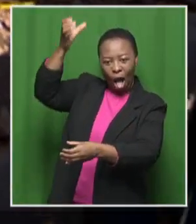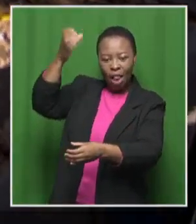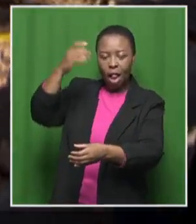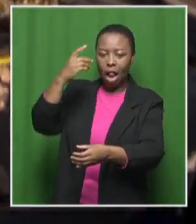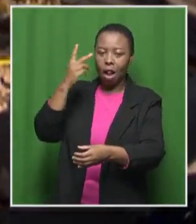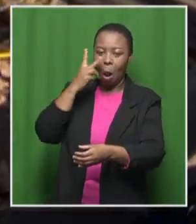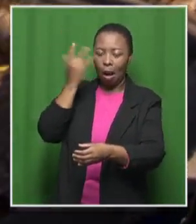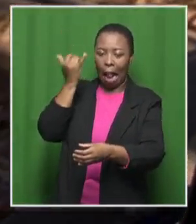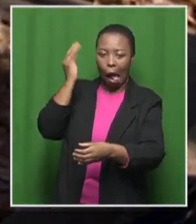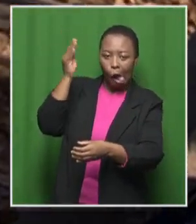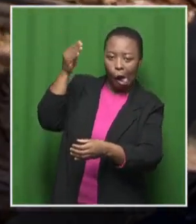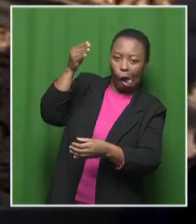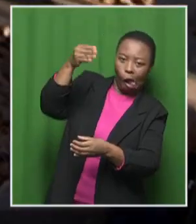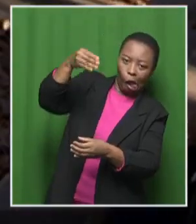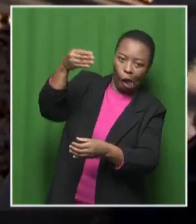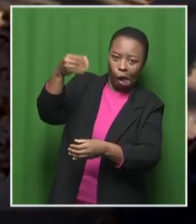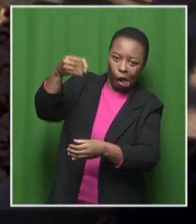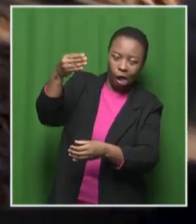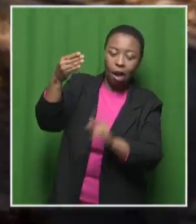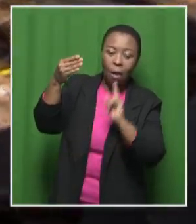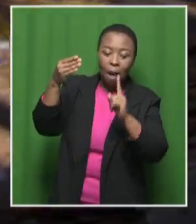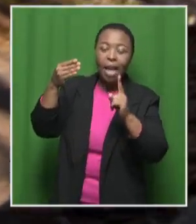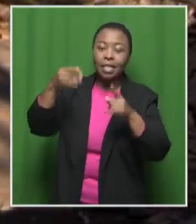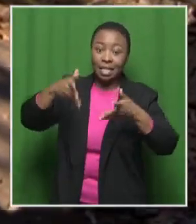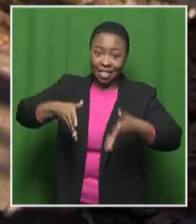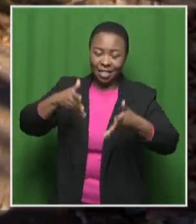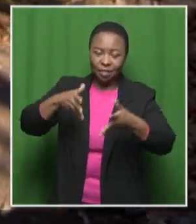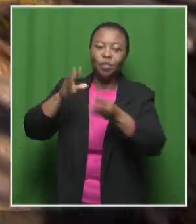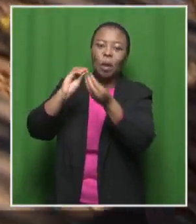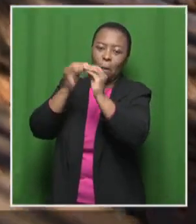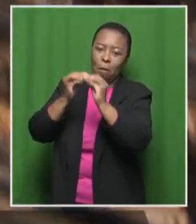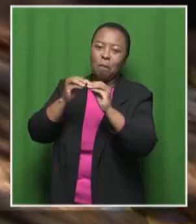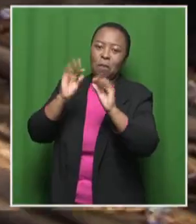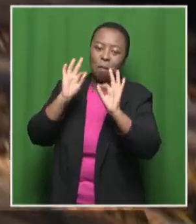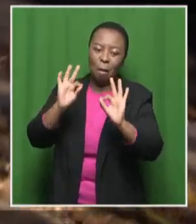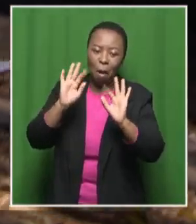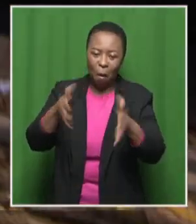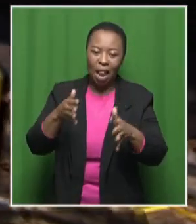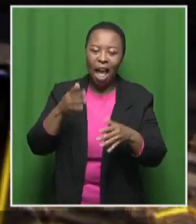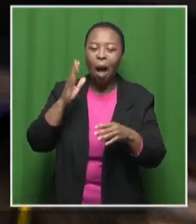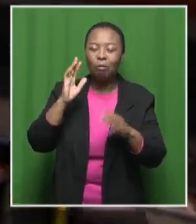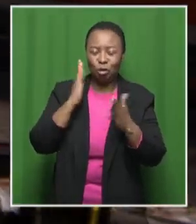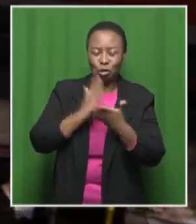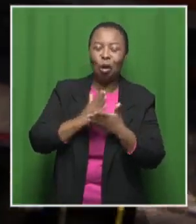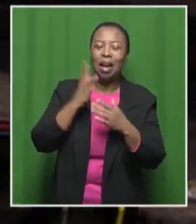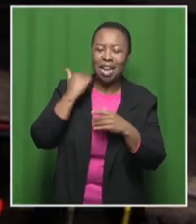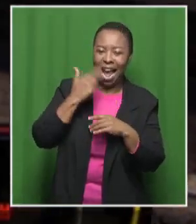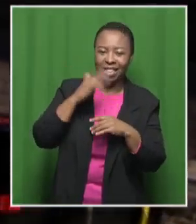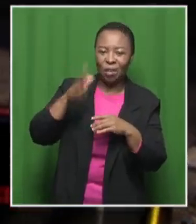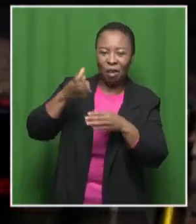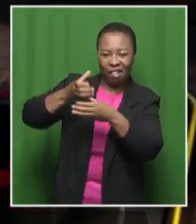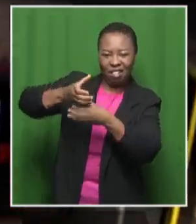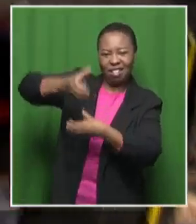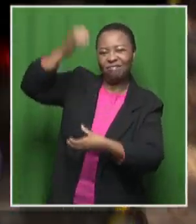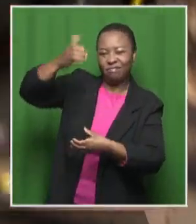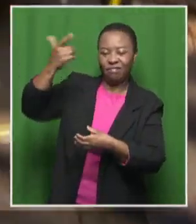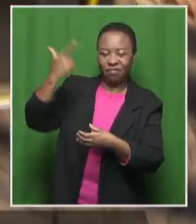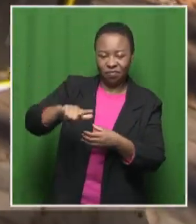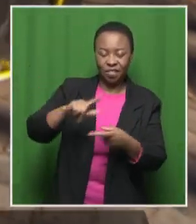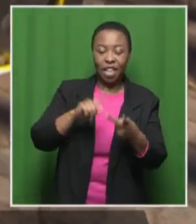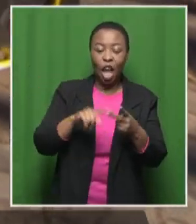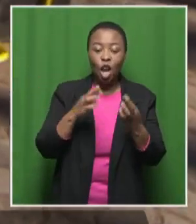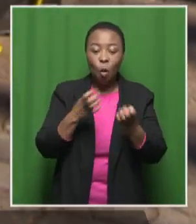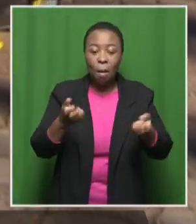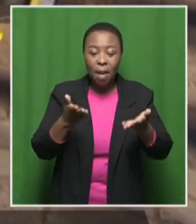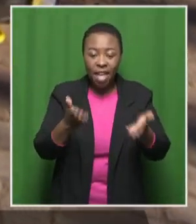little skew, but when Newclare Primary School puts it up properly, I'm sure it'll be nice and straight. So we do have some netball equipment here for the